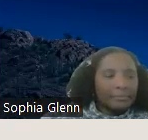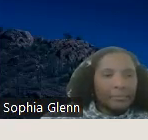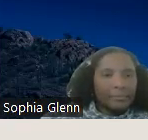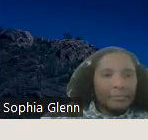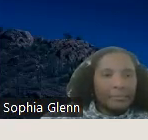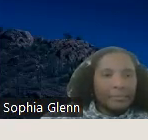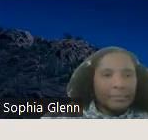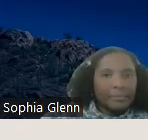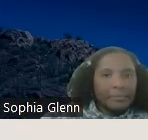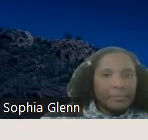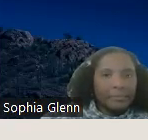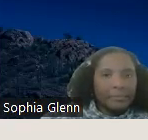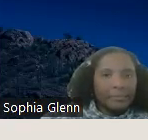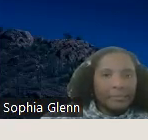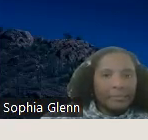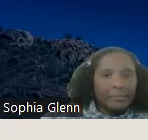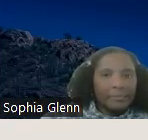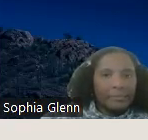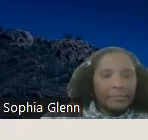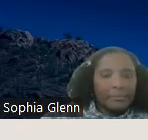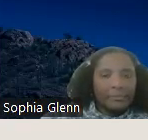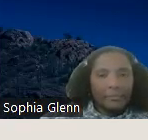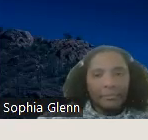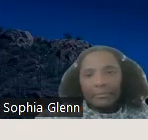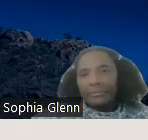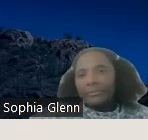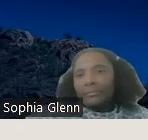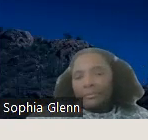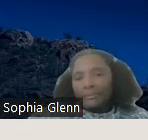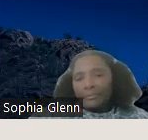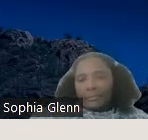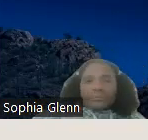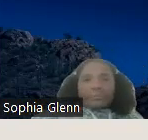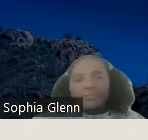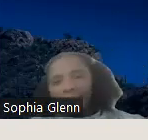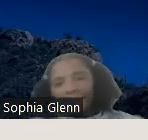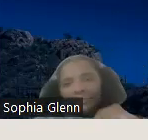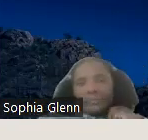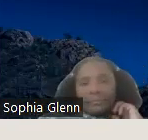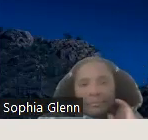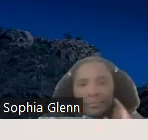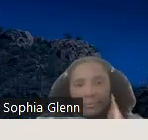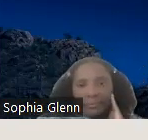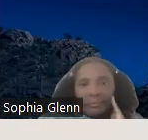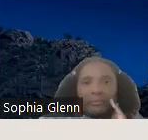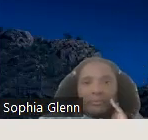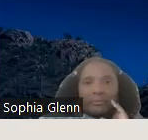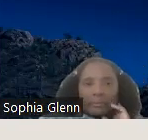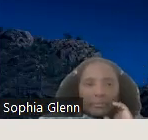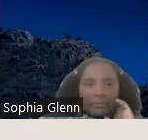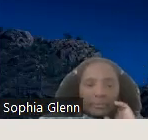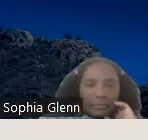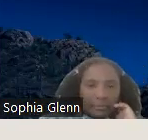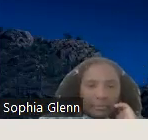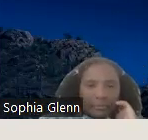Following today, here are the upcoming meetings of the PAC. We'd like to highlight the subcommittee has one more meeting scheduled after today. As of now,